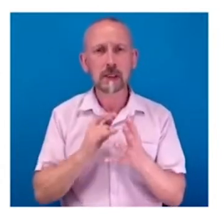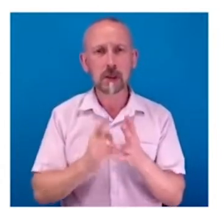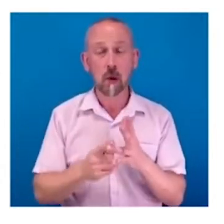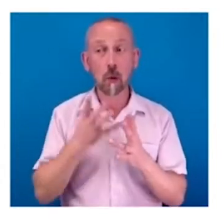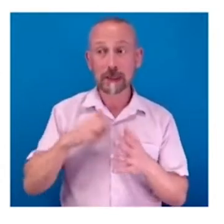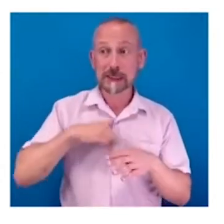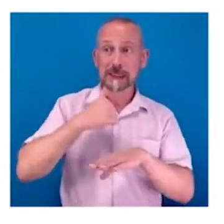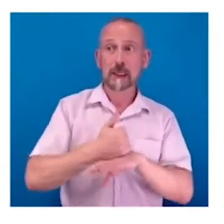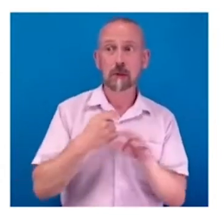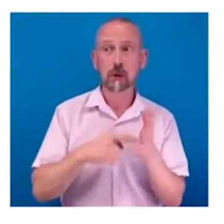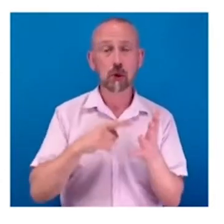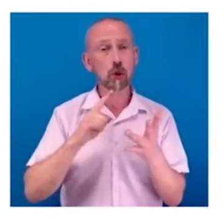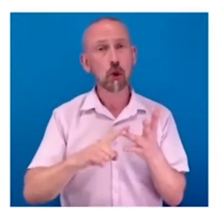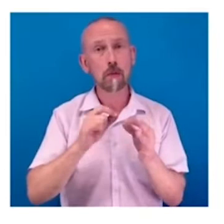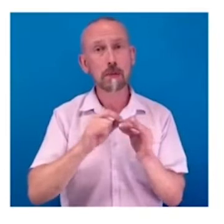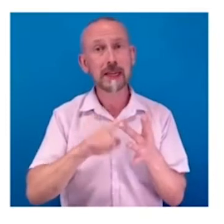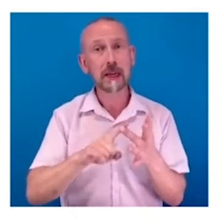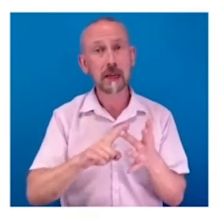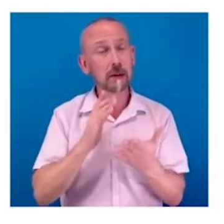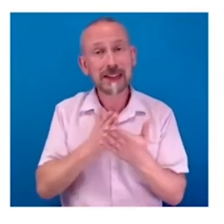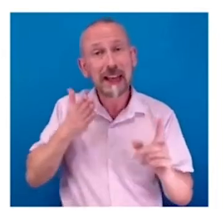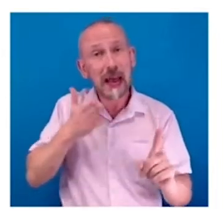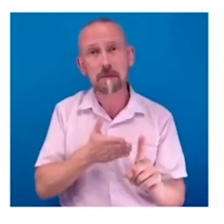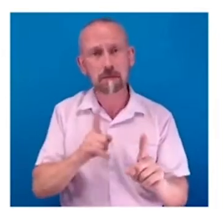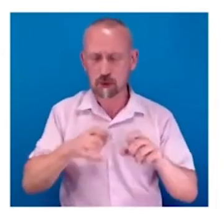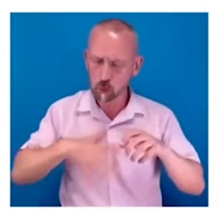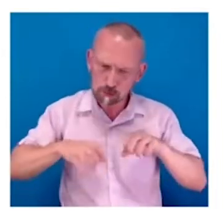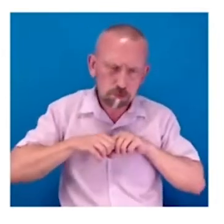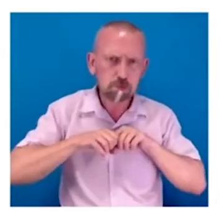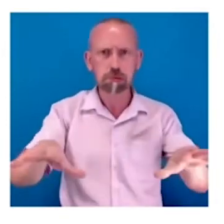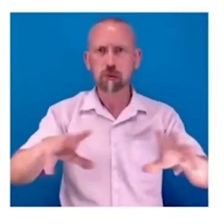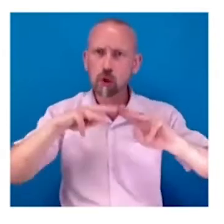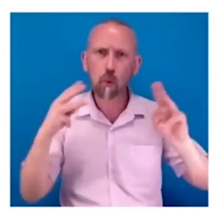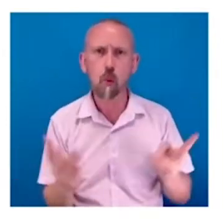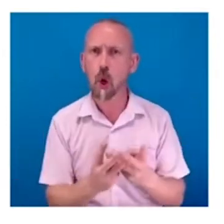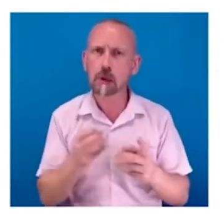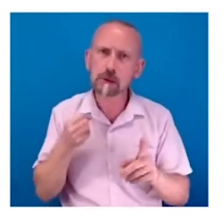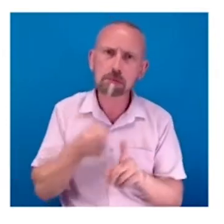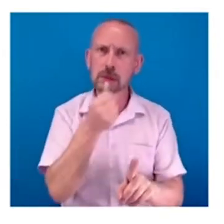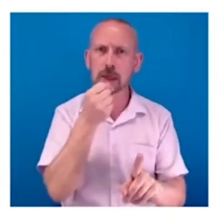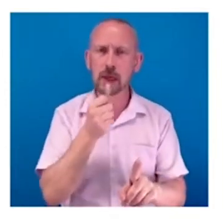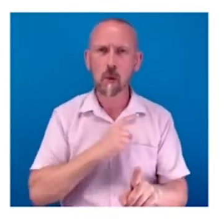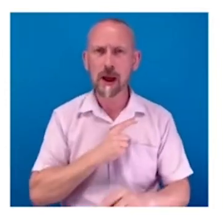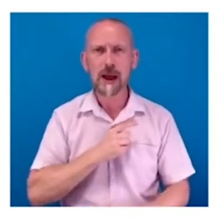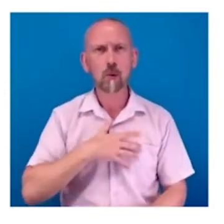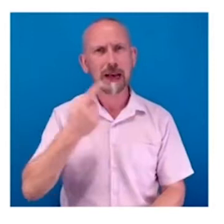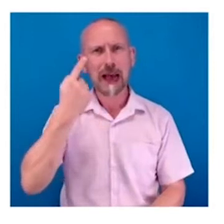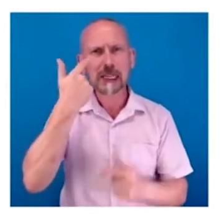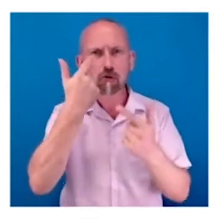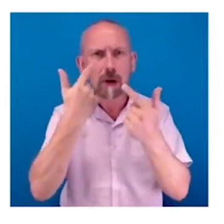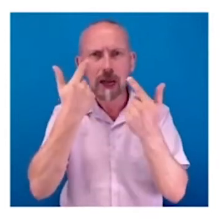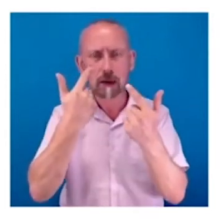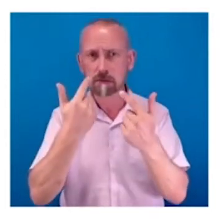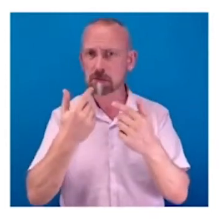idea from the beginning was we want to revolutionize the world by putting eye tracking technology into every computer and bring this to consumer